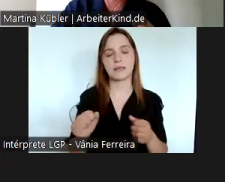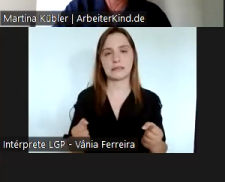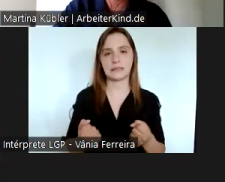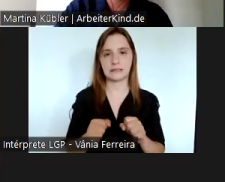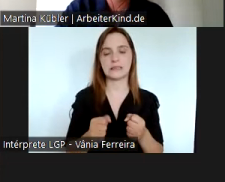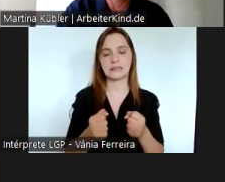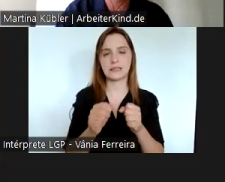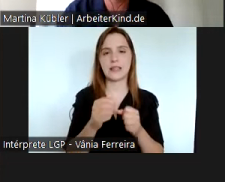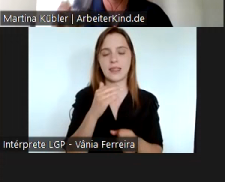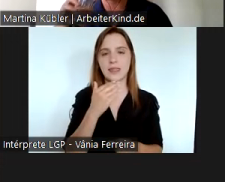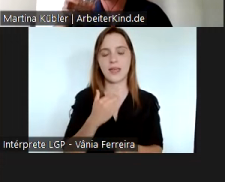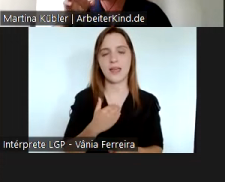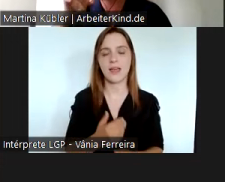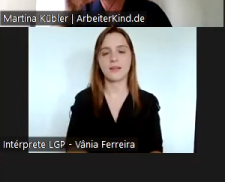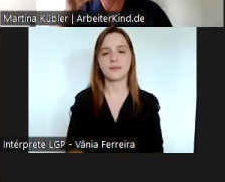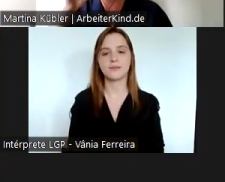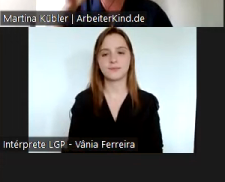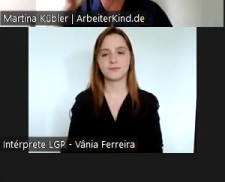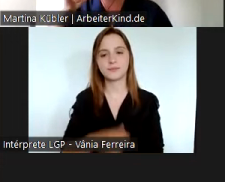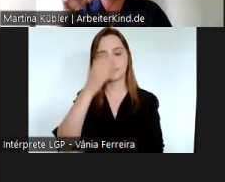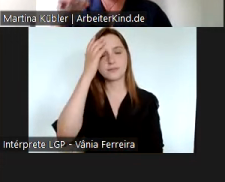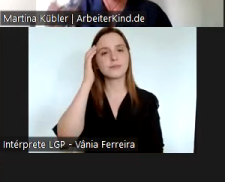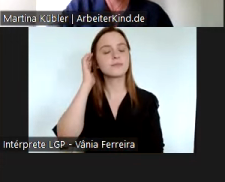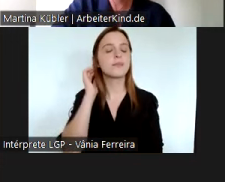these students. Excuse me.